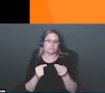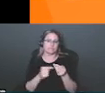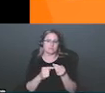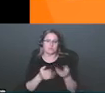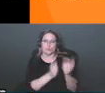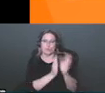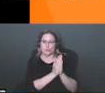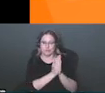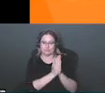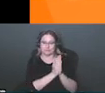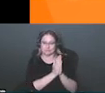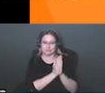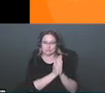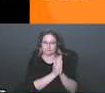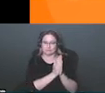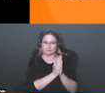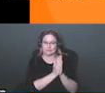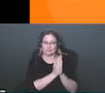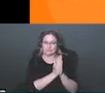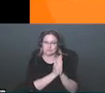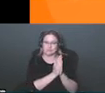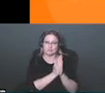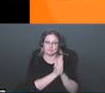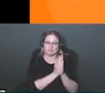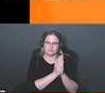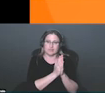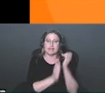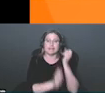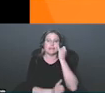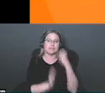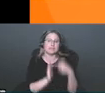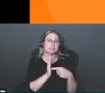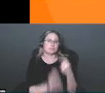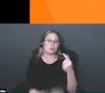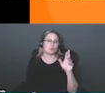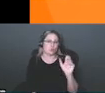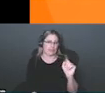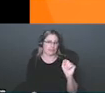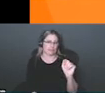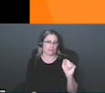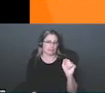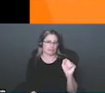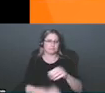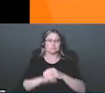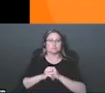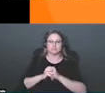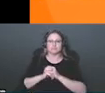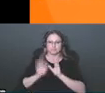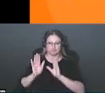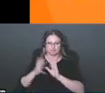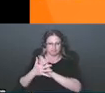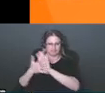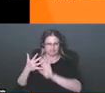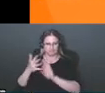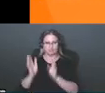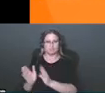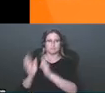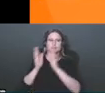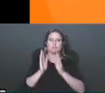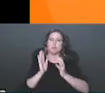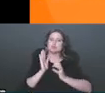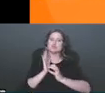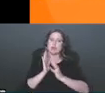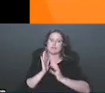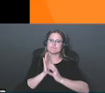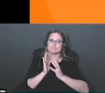requesting if it's for a grant application. And then I do sort of a draft format,